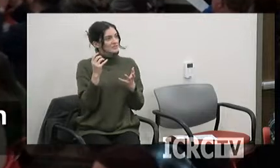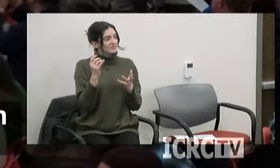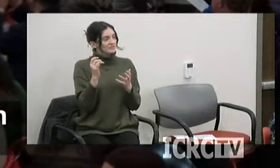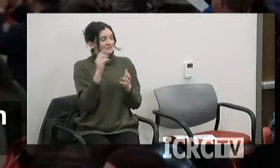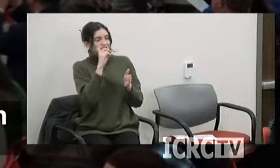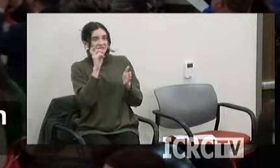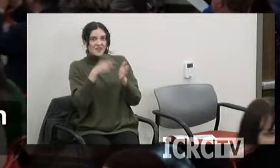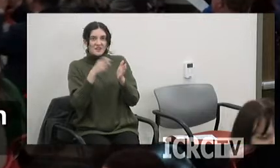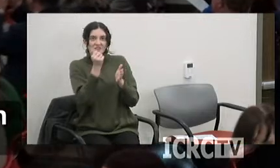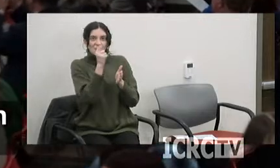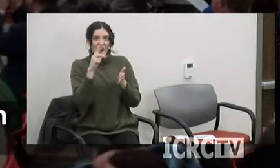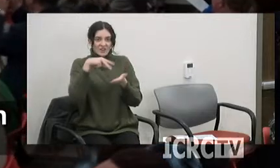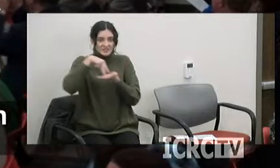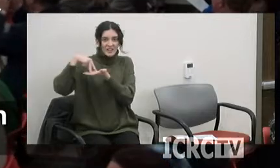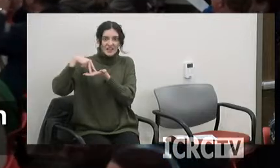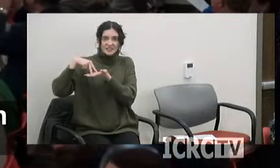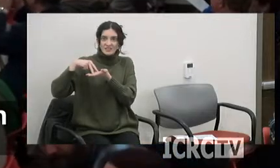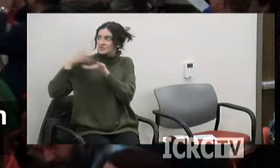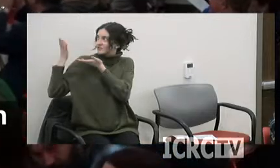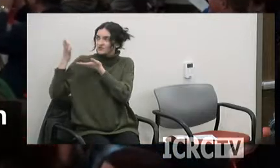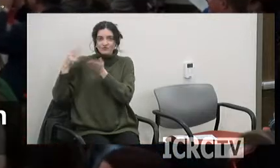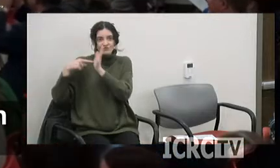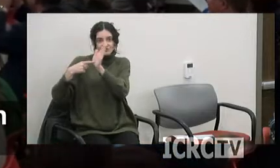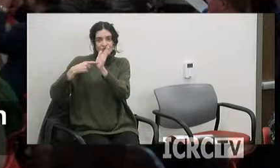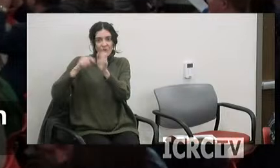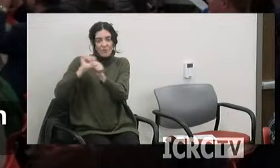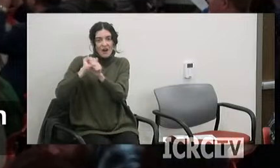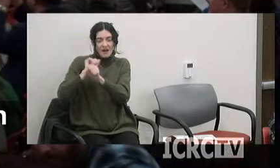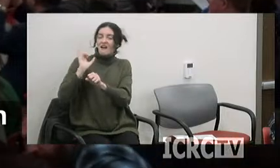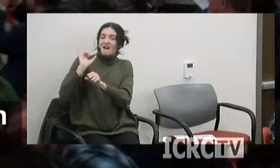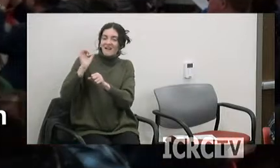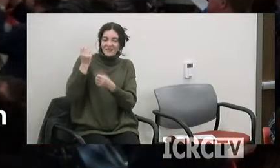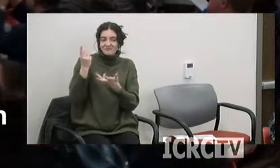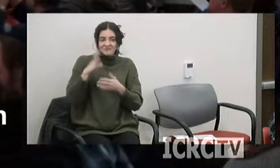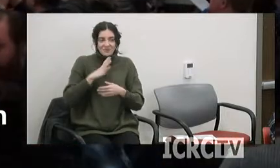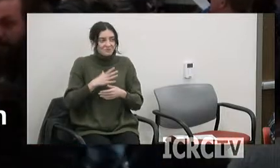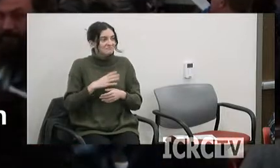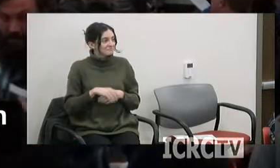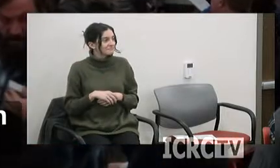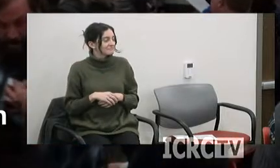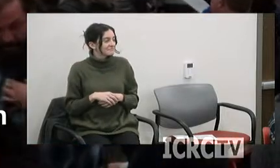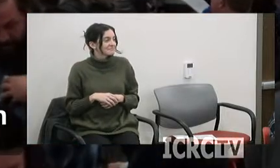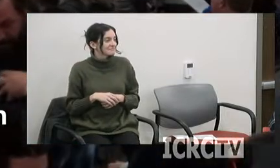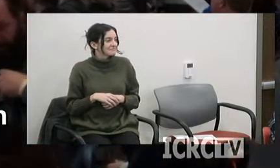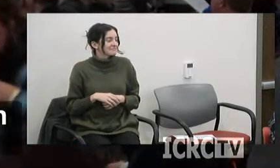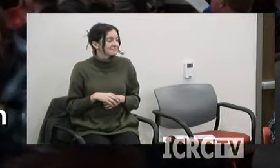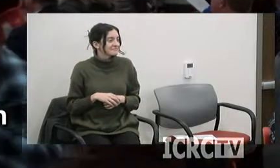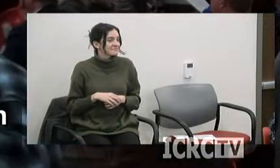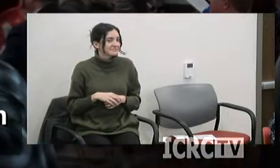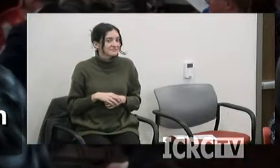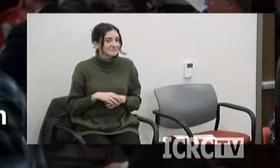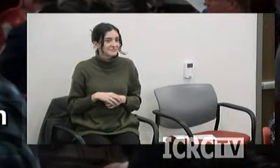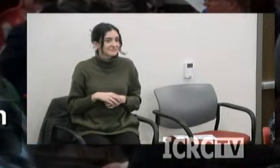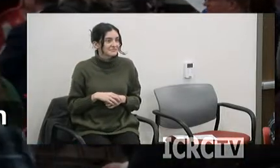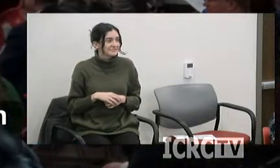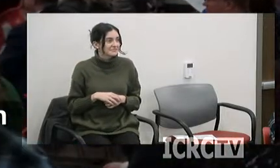accidental? That's great. That's great. So, Ella, congratulations. Wonderful.